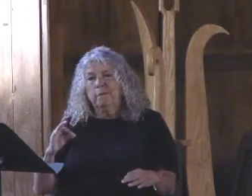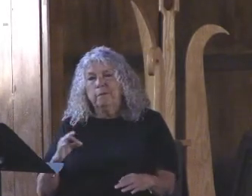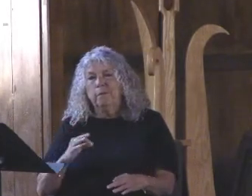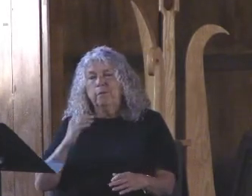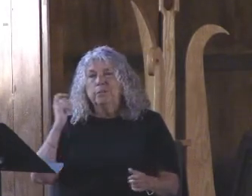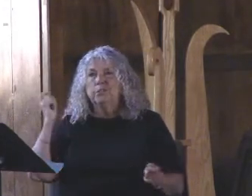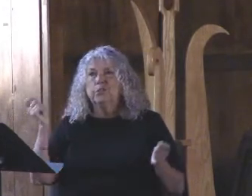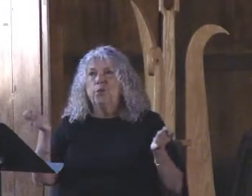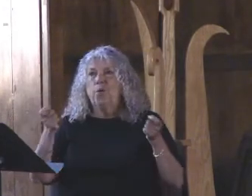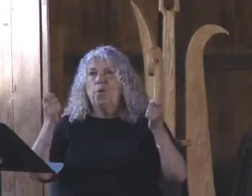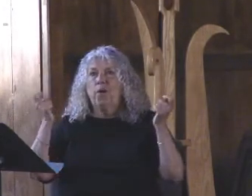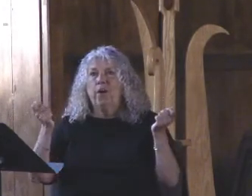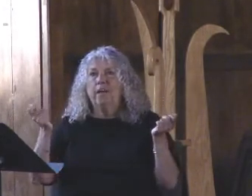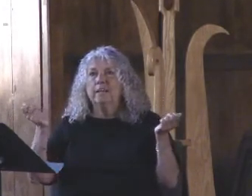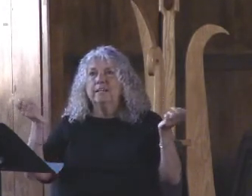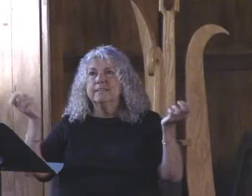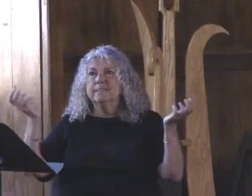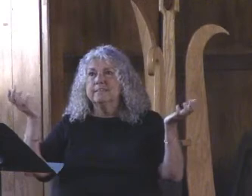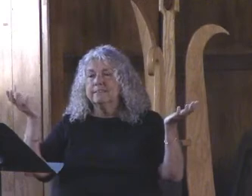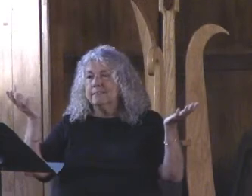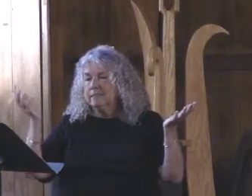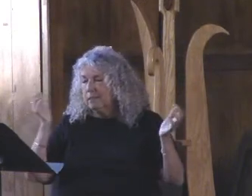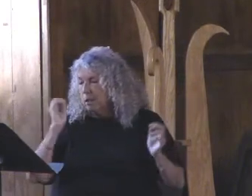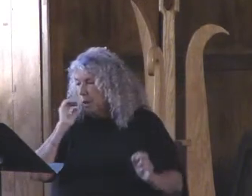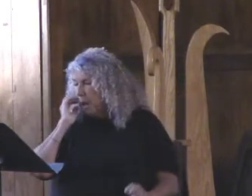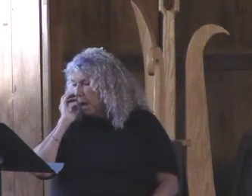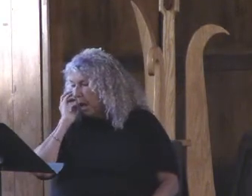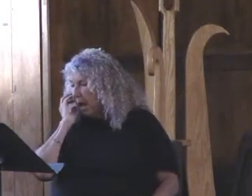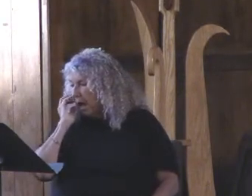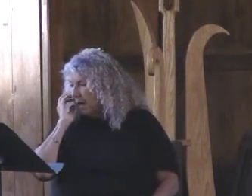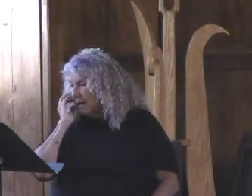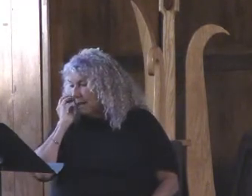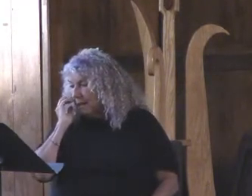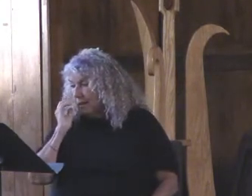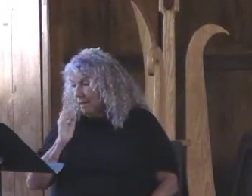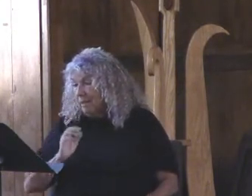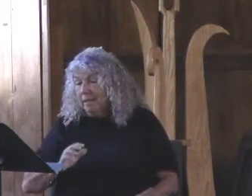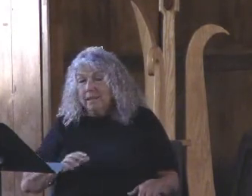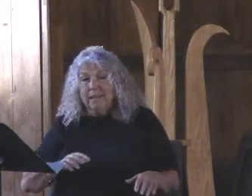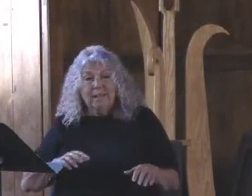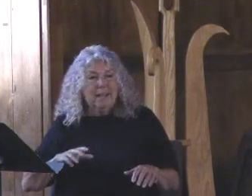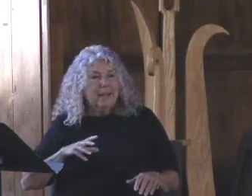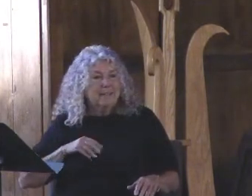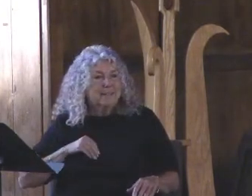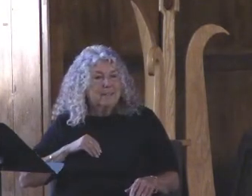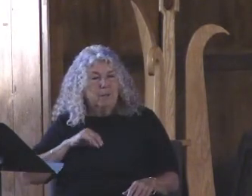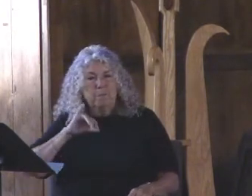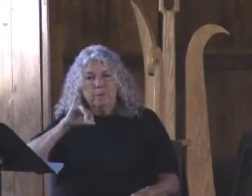Rejoices, take joy.